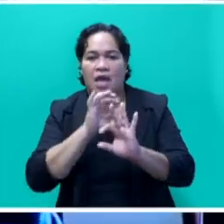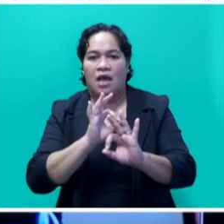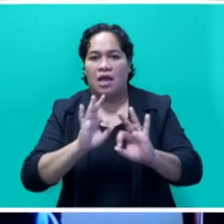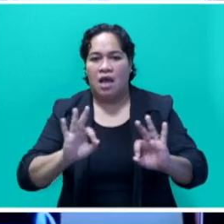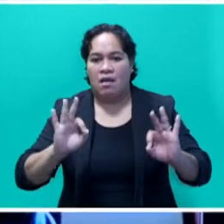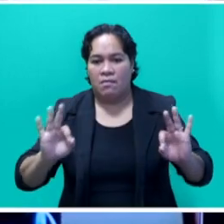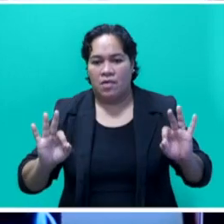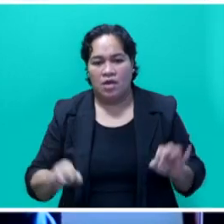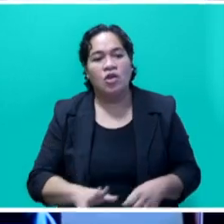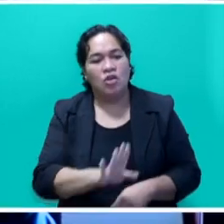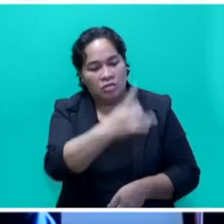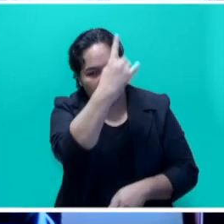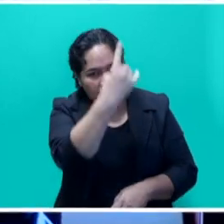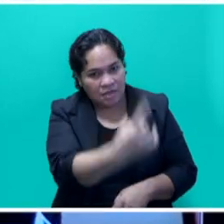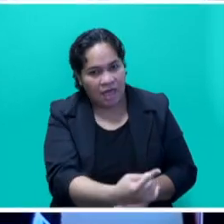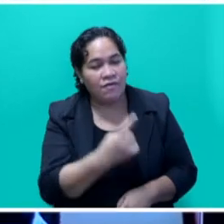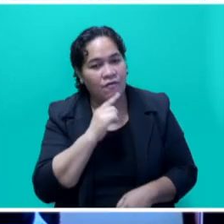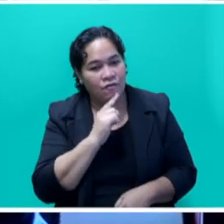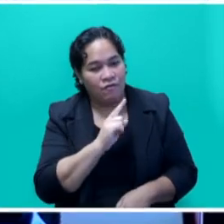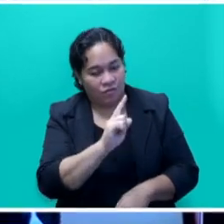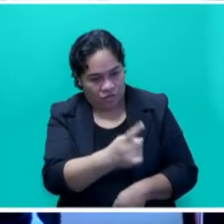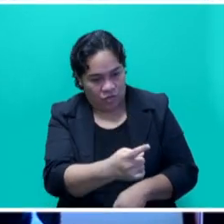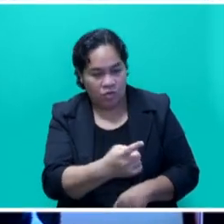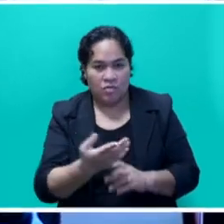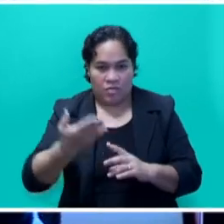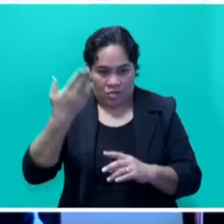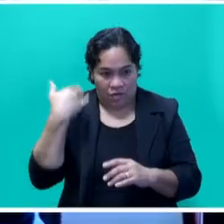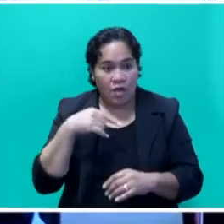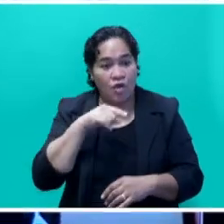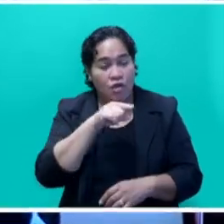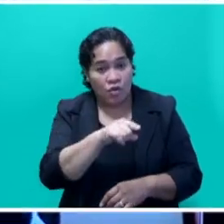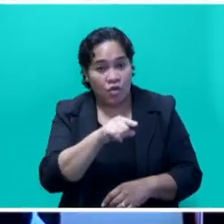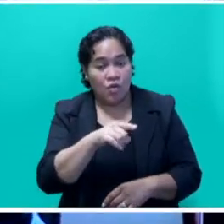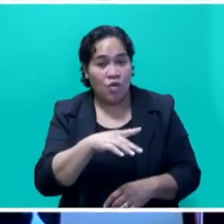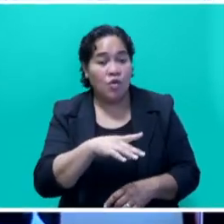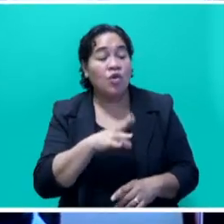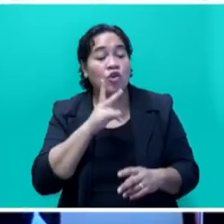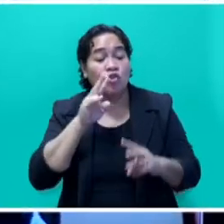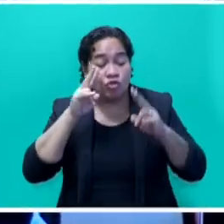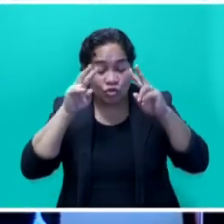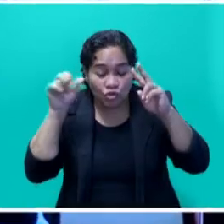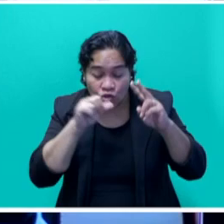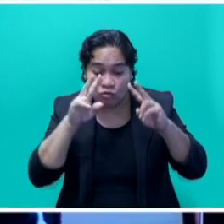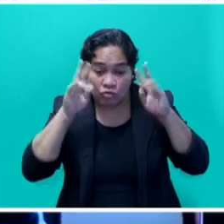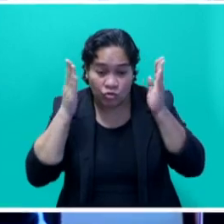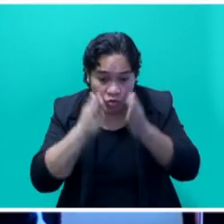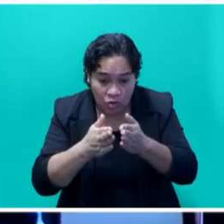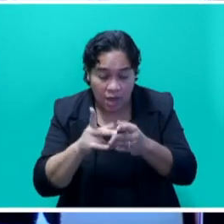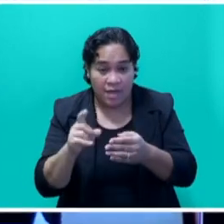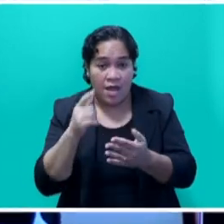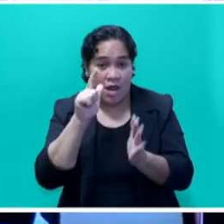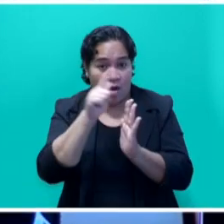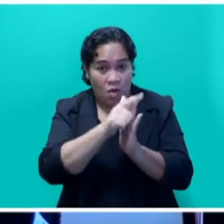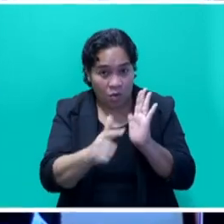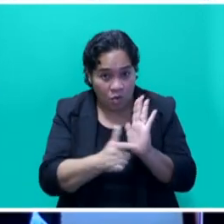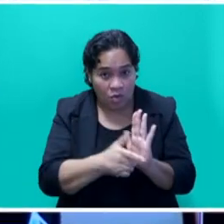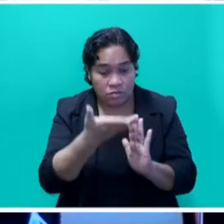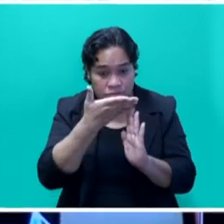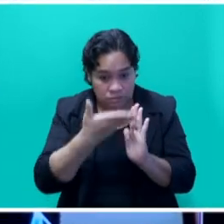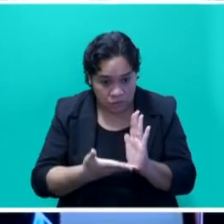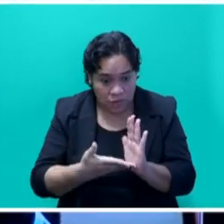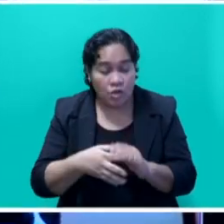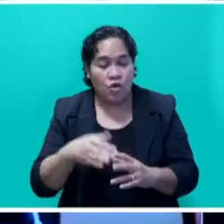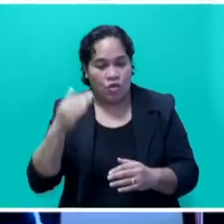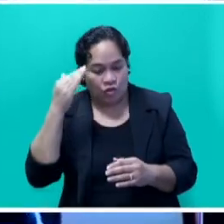You are the ones who created it in the first place. If you objectively looked at the law, if you objectively thought about the